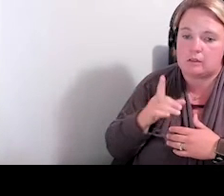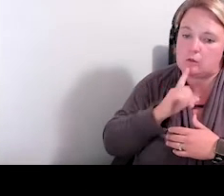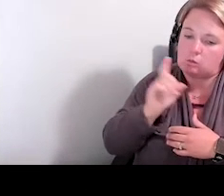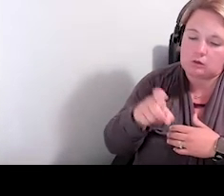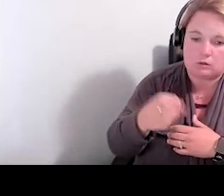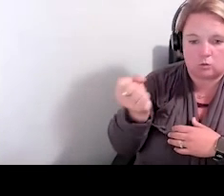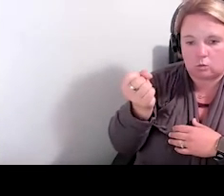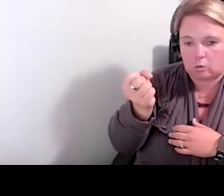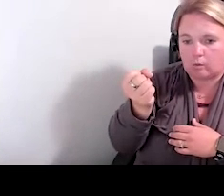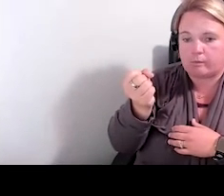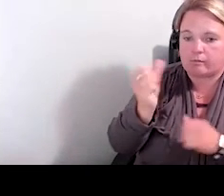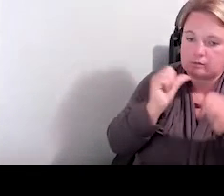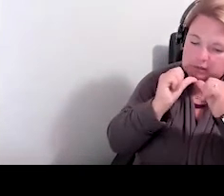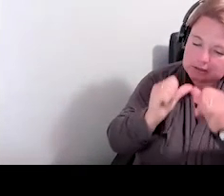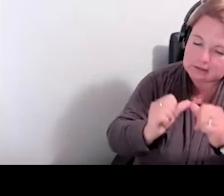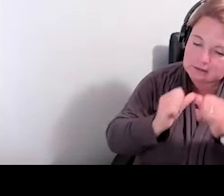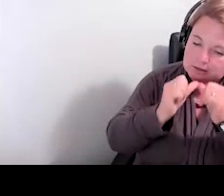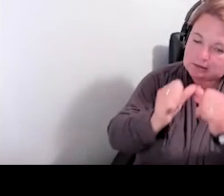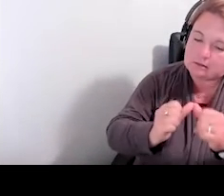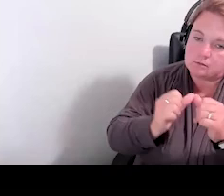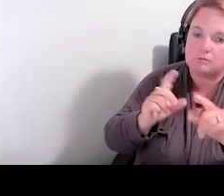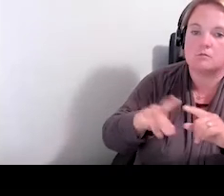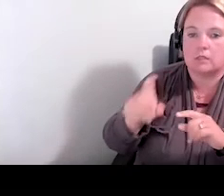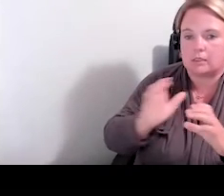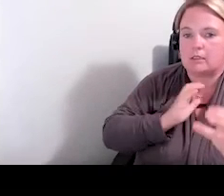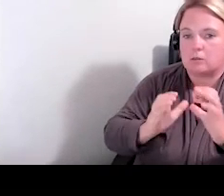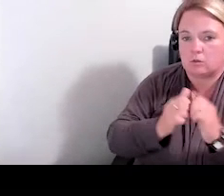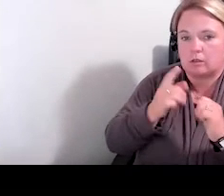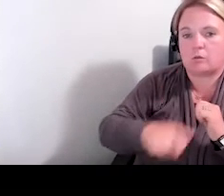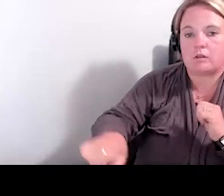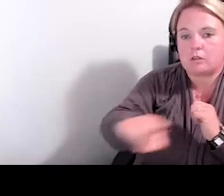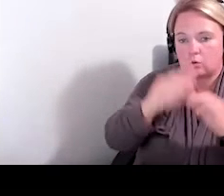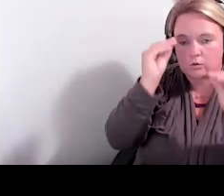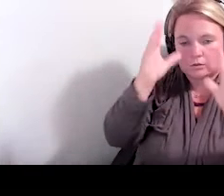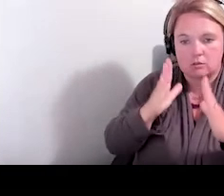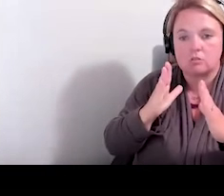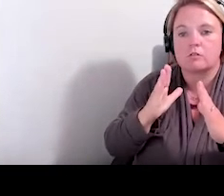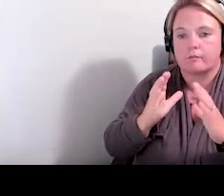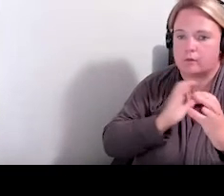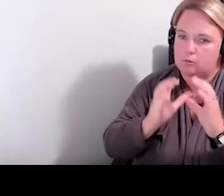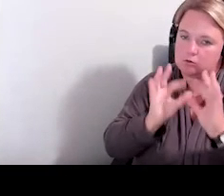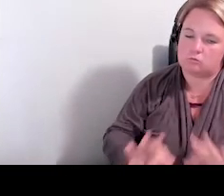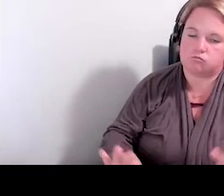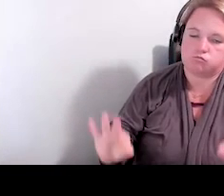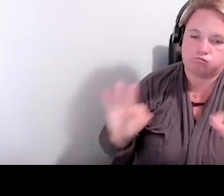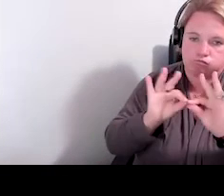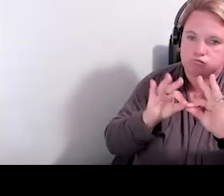to it and keep trying. We just ask that they communicate with you folks, let them know that's going on. Communication is an important piece.